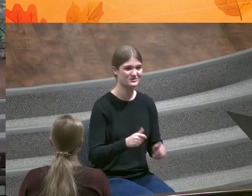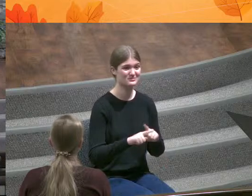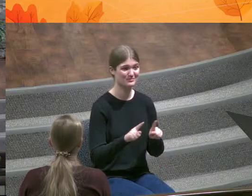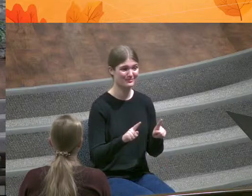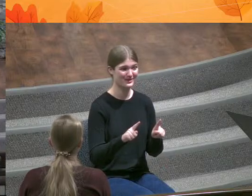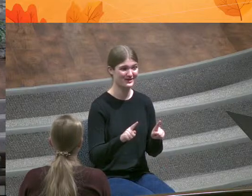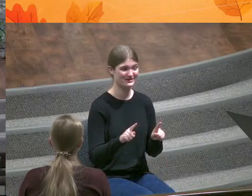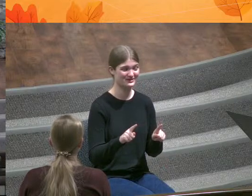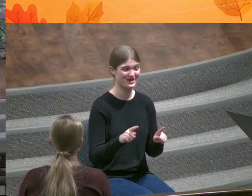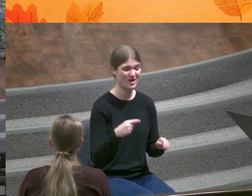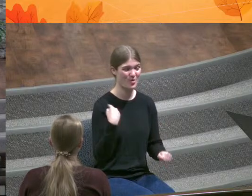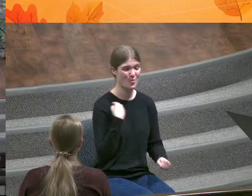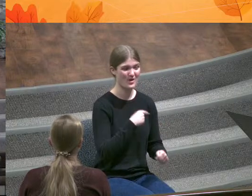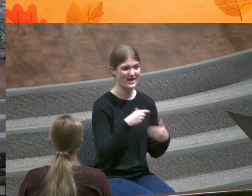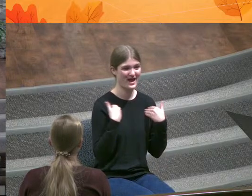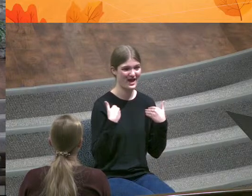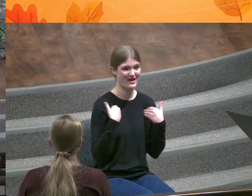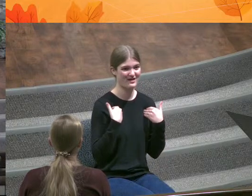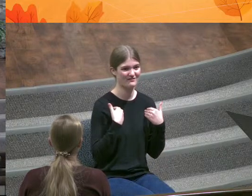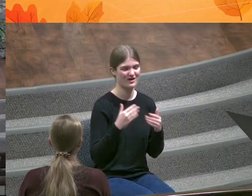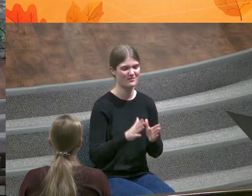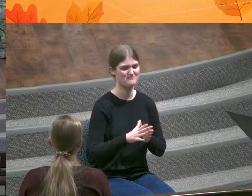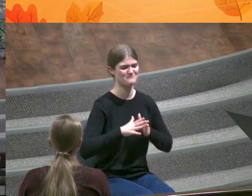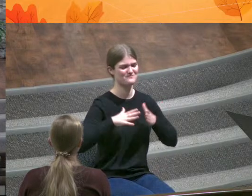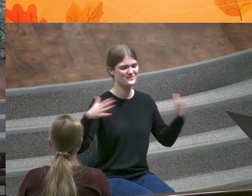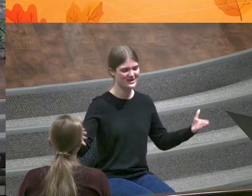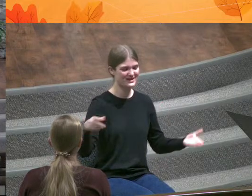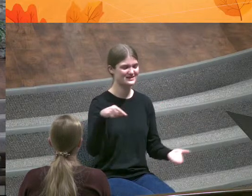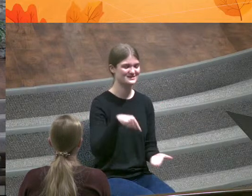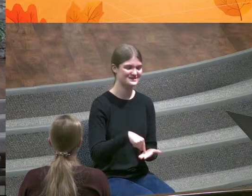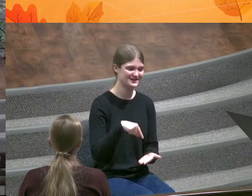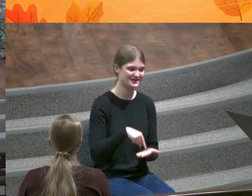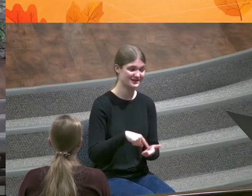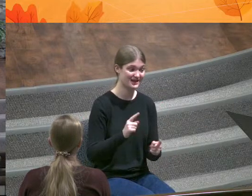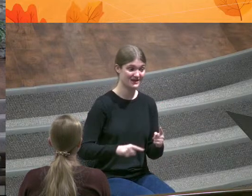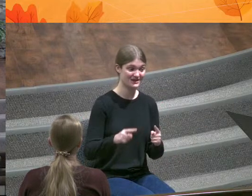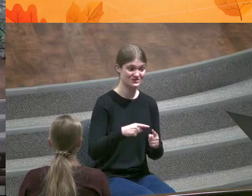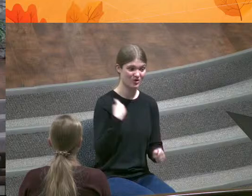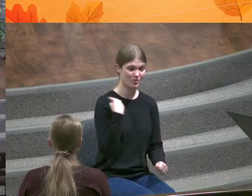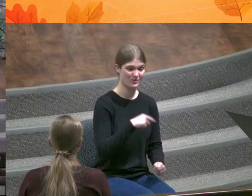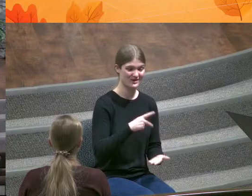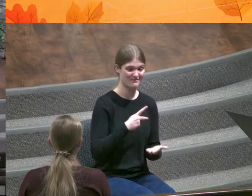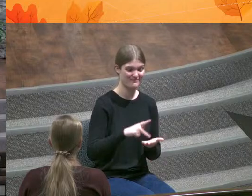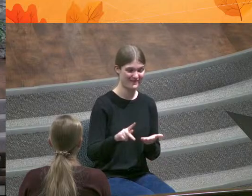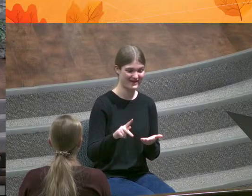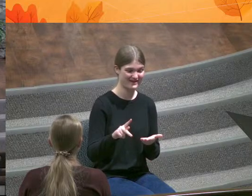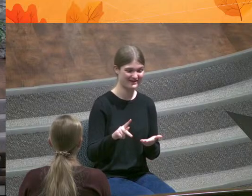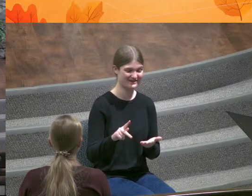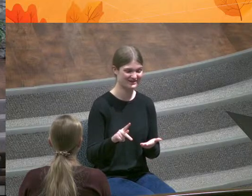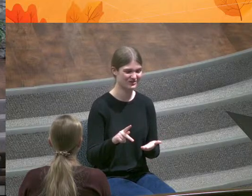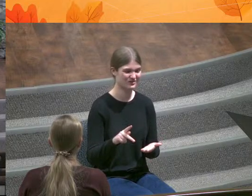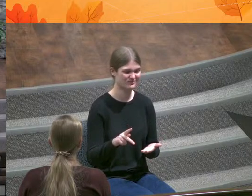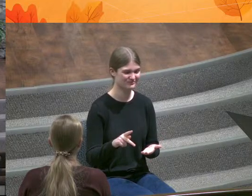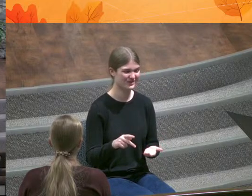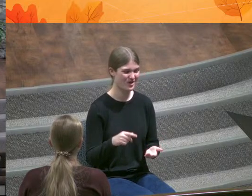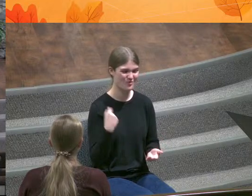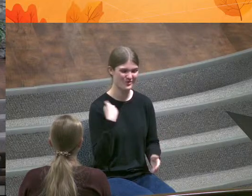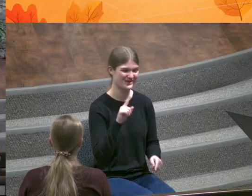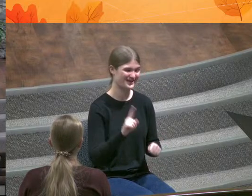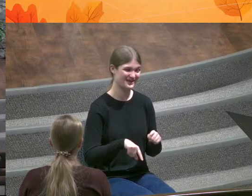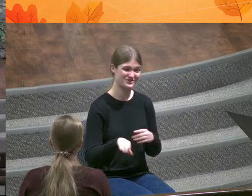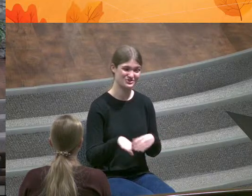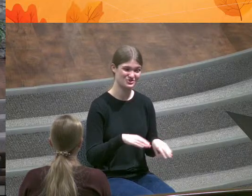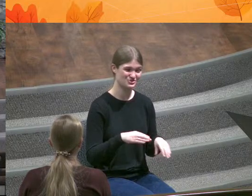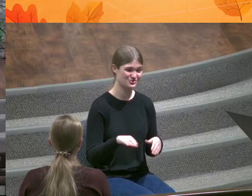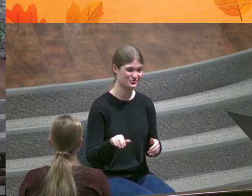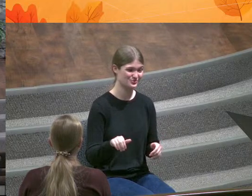big monster debt. And until we get that at least paid way down or paid off, we just can't do any